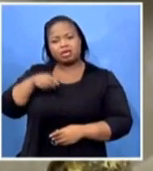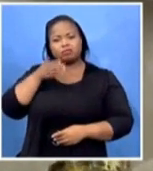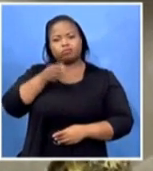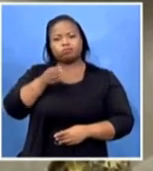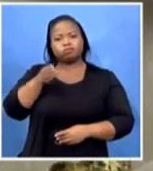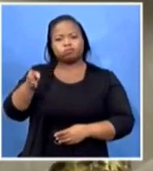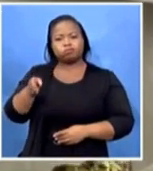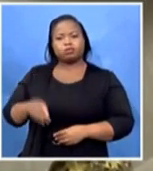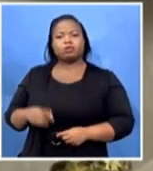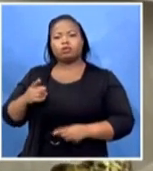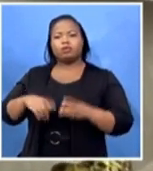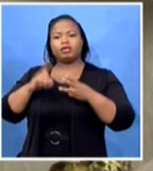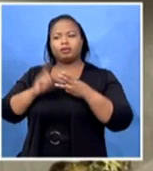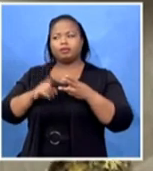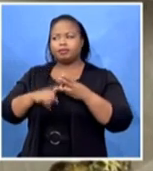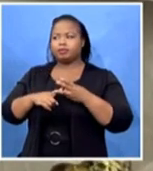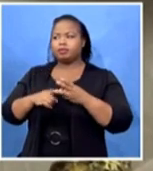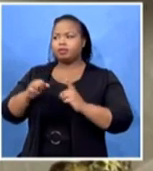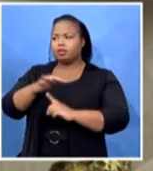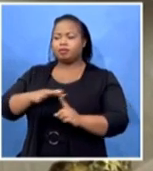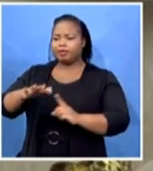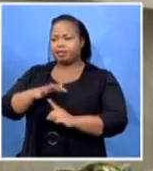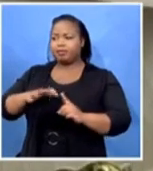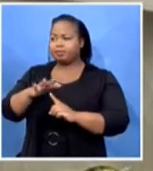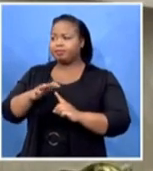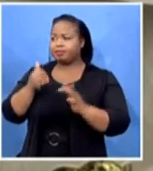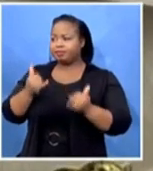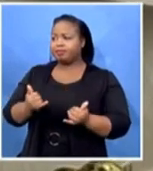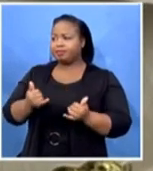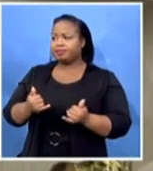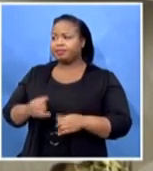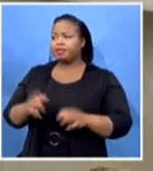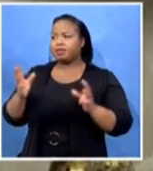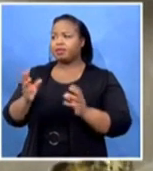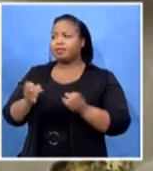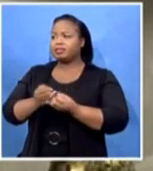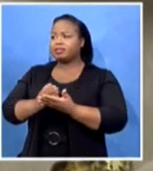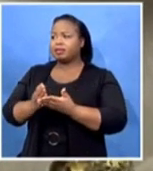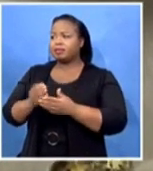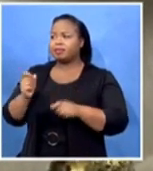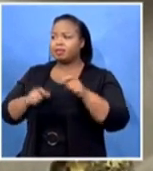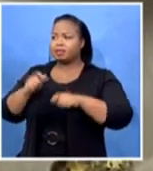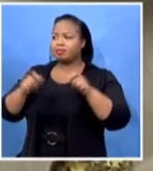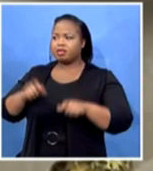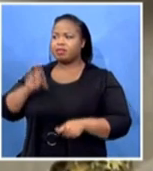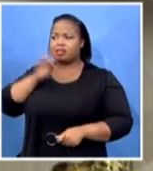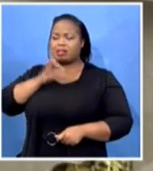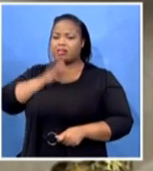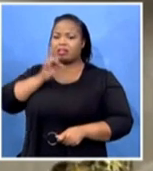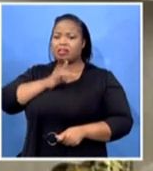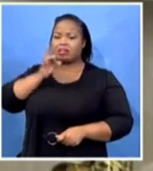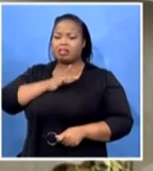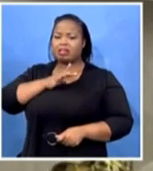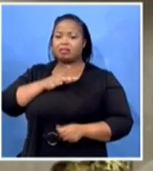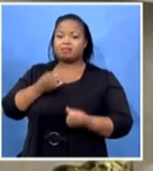have as many. People are scared to go to public places where there are a lot of people. It means even if you